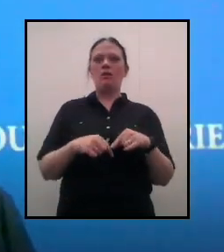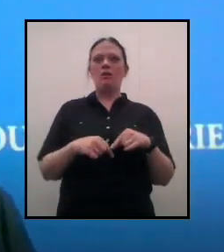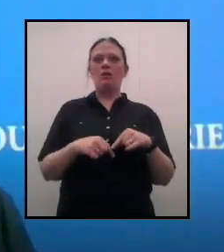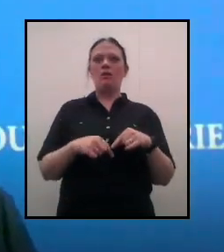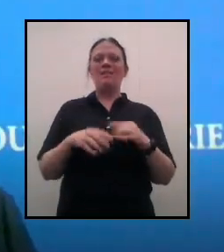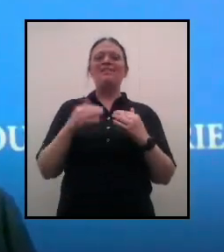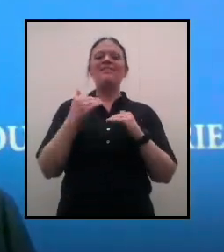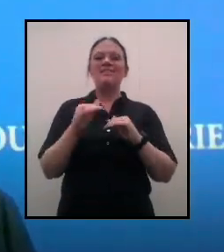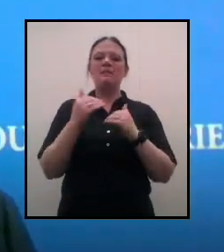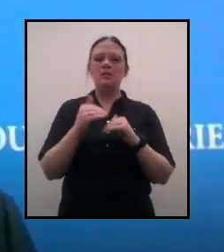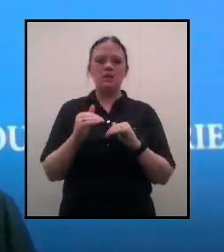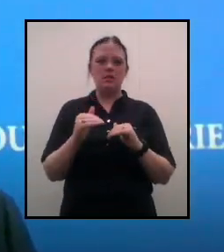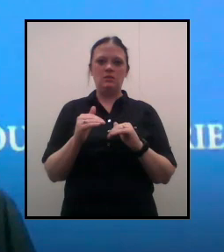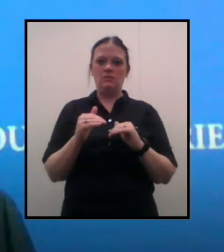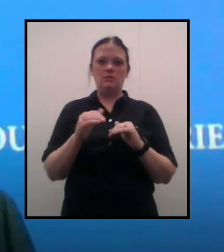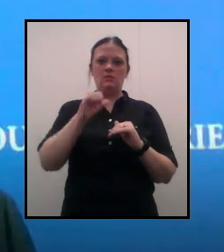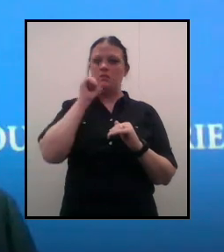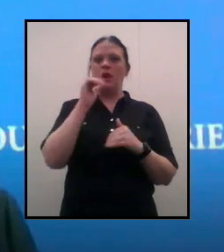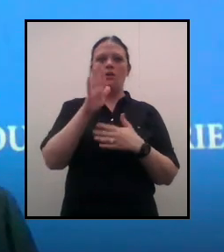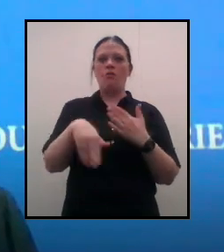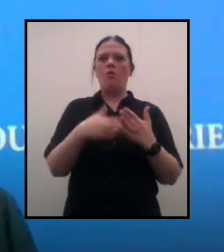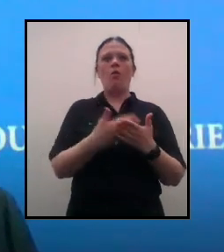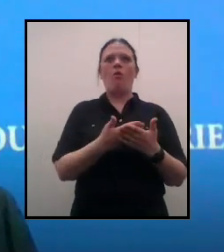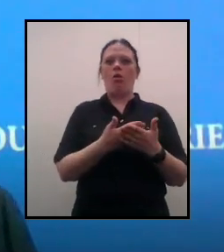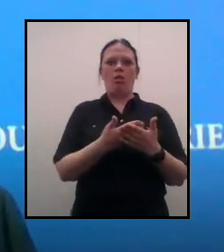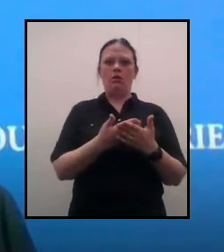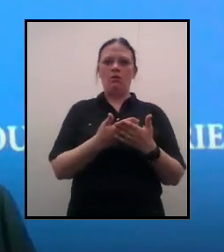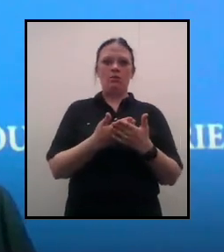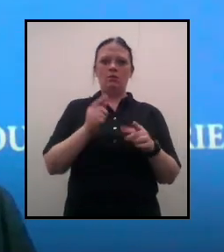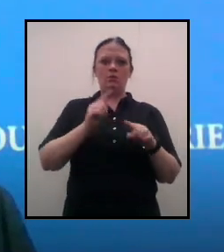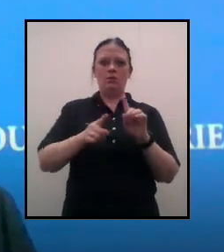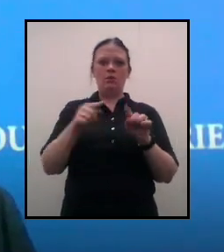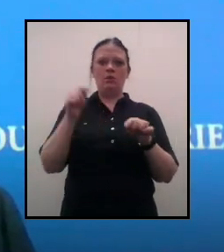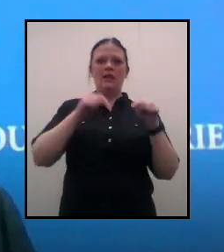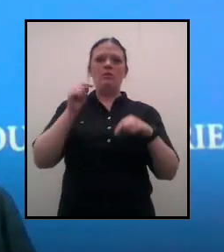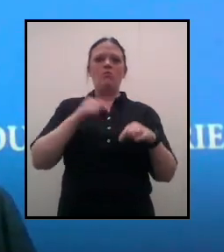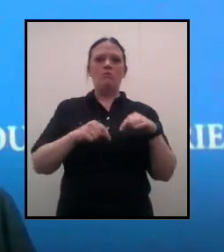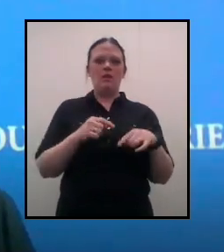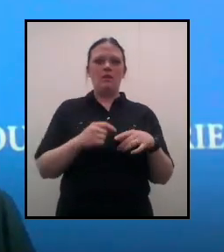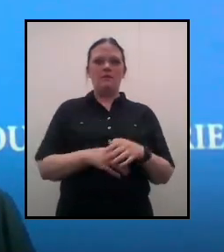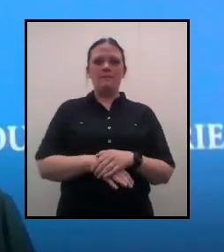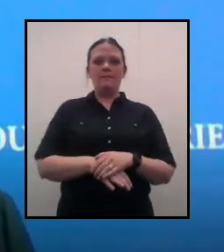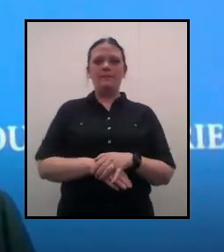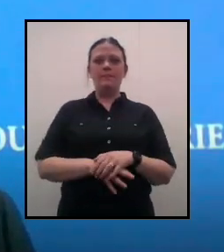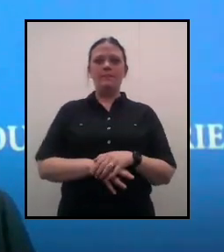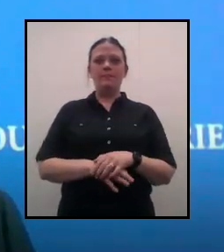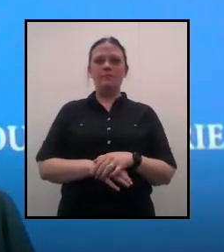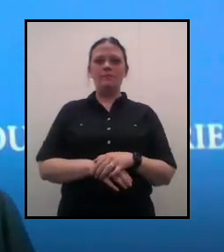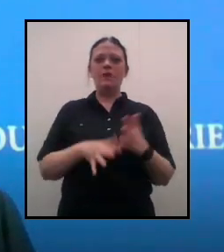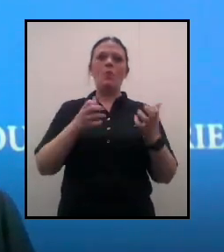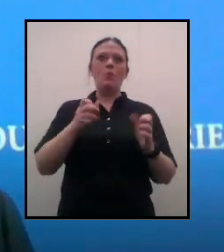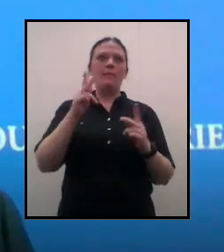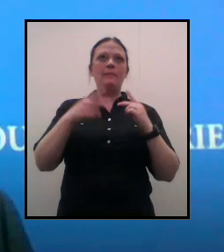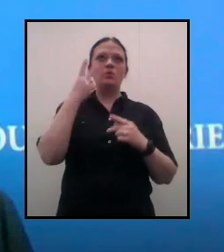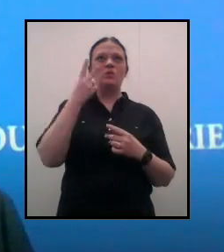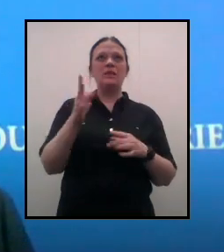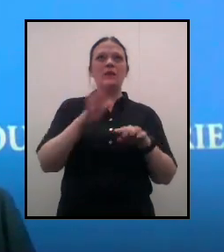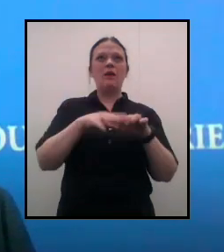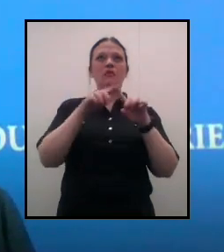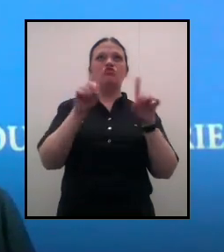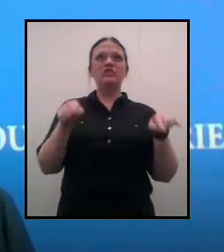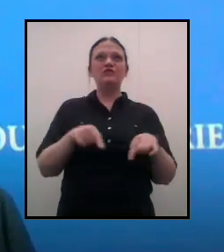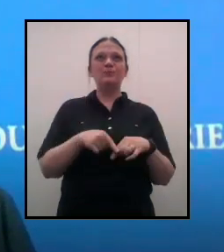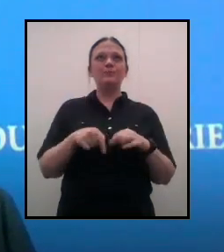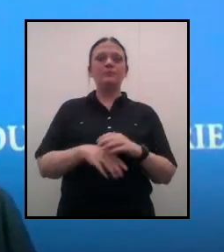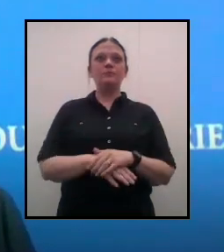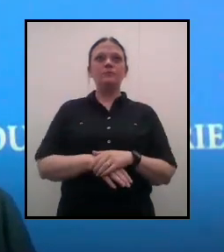limited basis. I wouldn't think we could do all, but let me go back to the slide. I'll get the folks so they can see it on the screen.